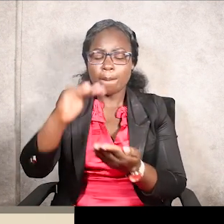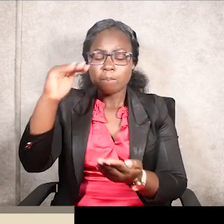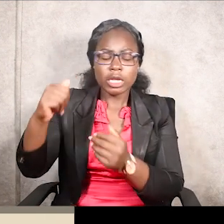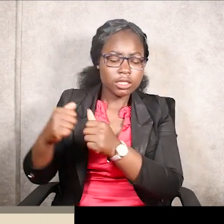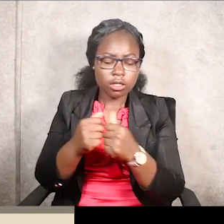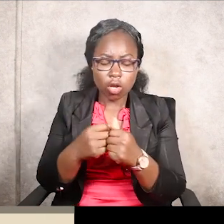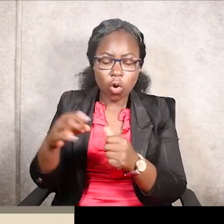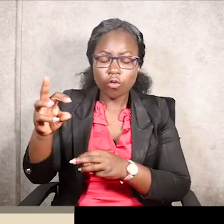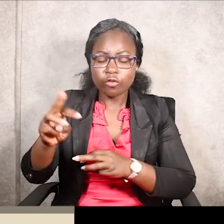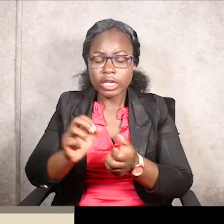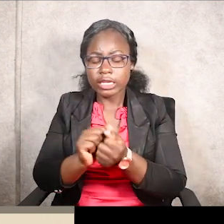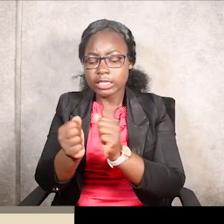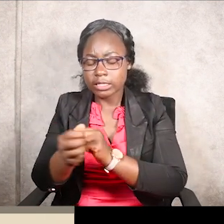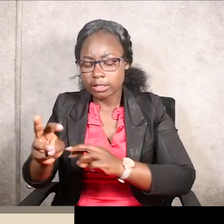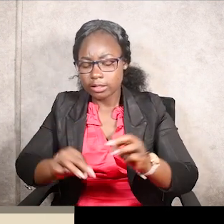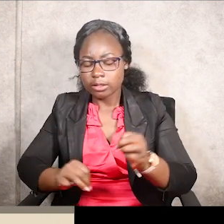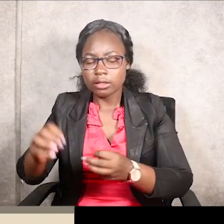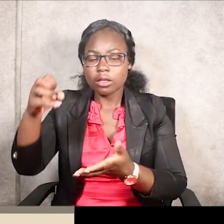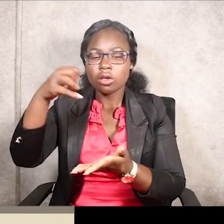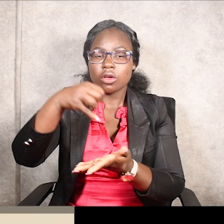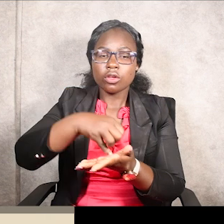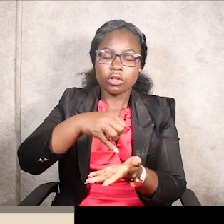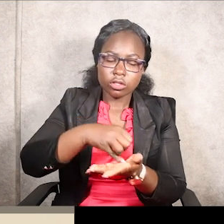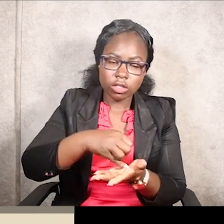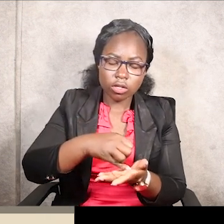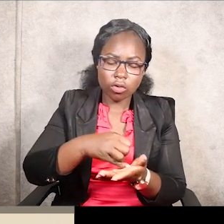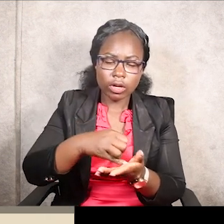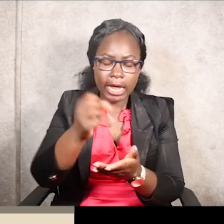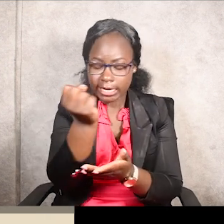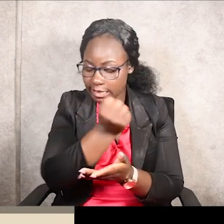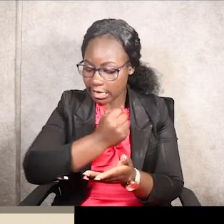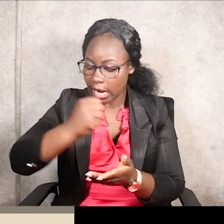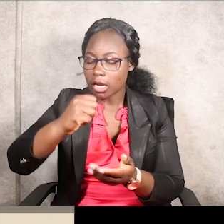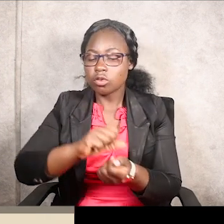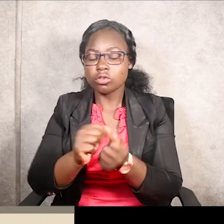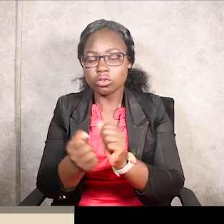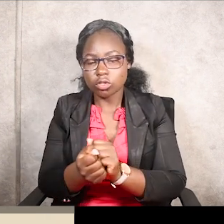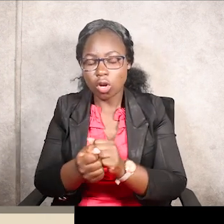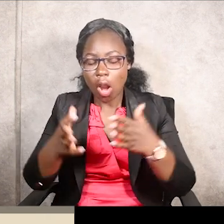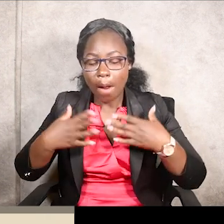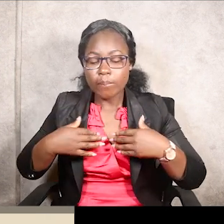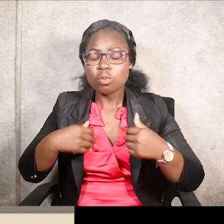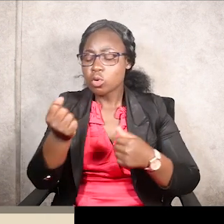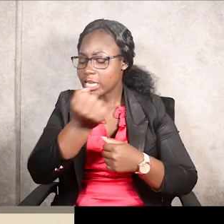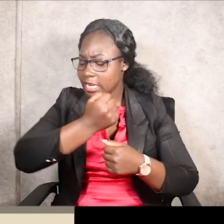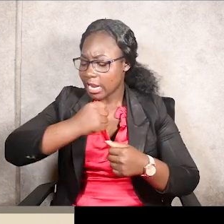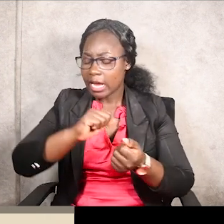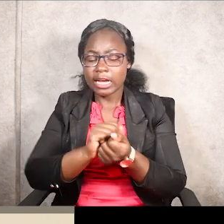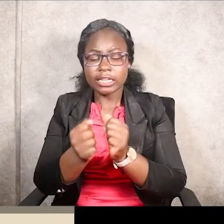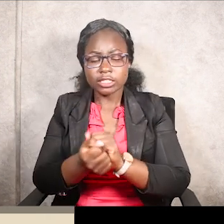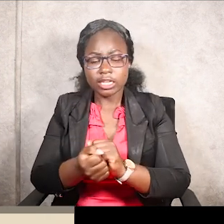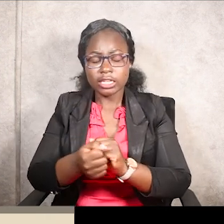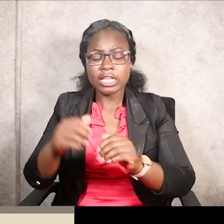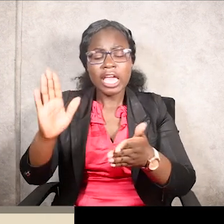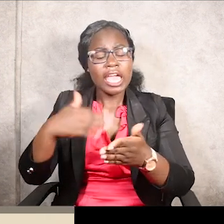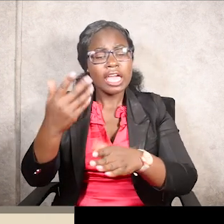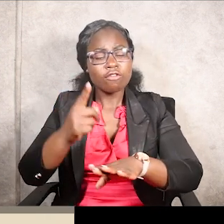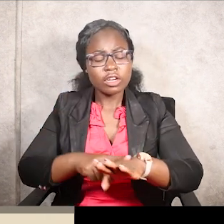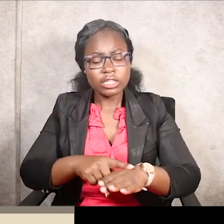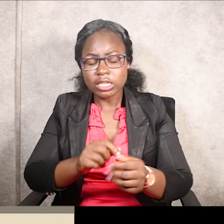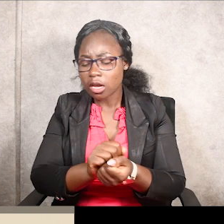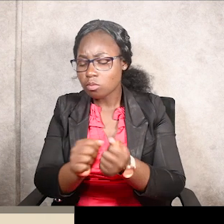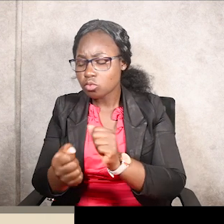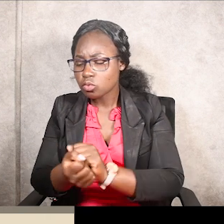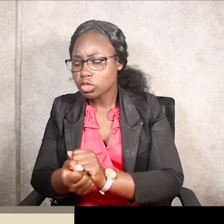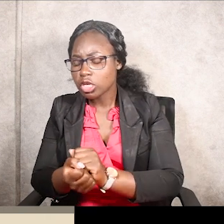for change management include resistance to change. People resist change for many reasons. Every time you have to change, say,